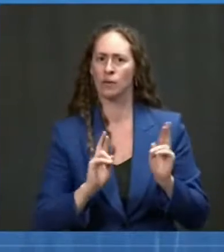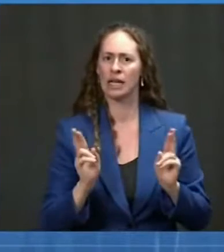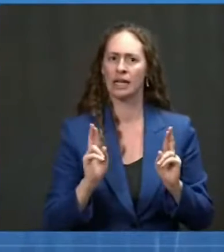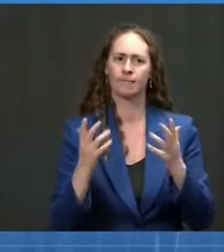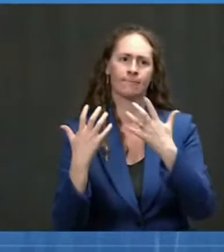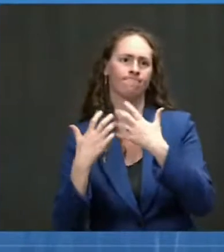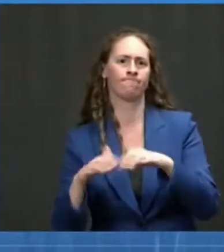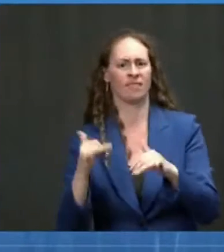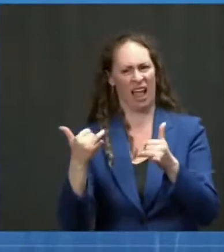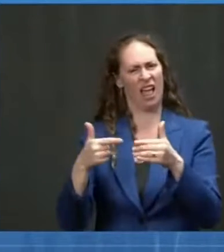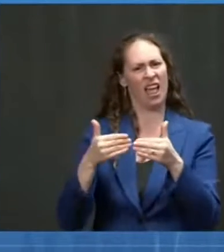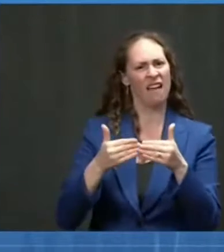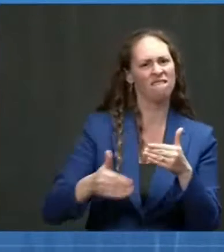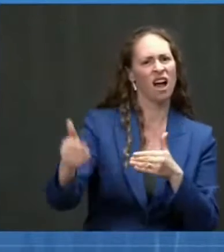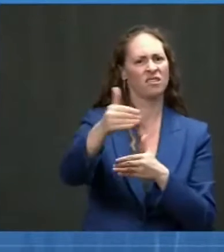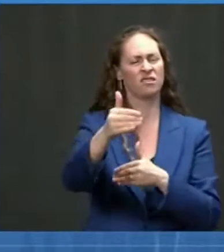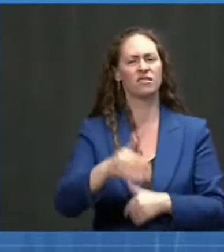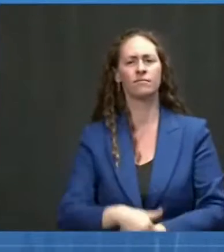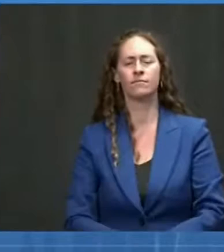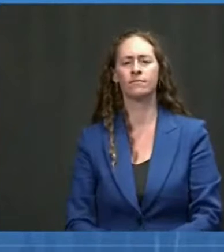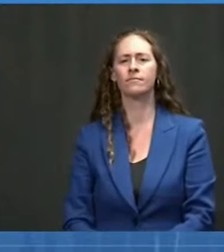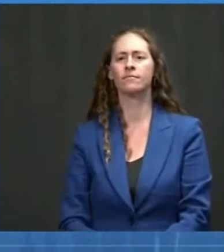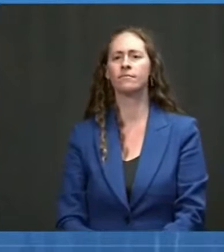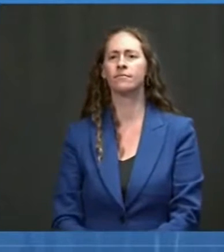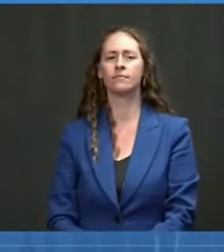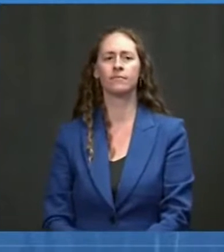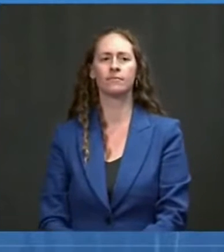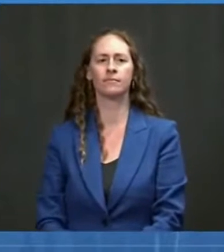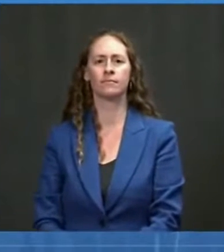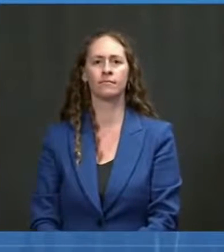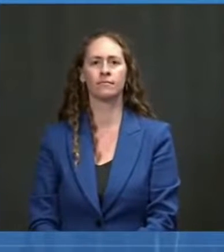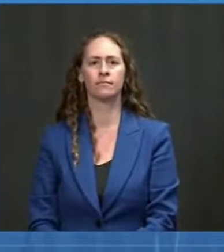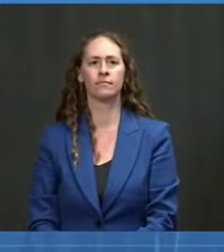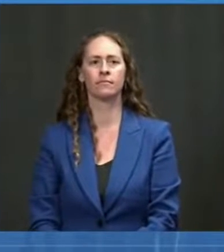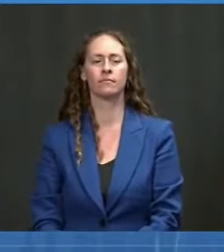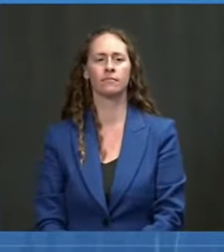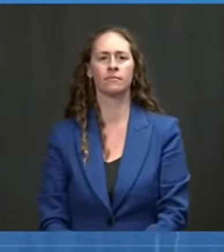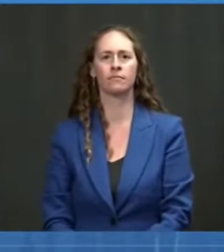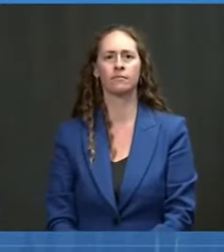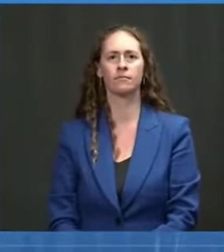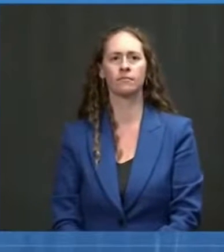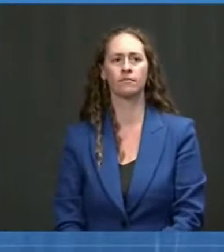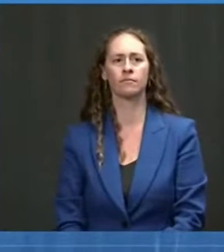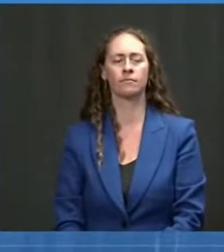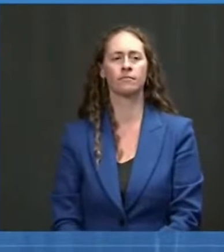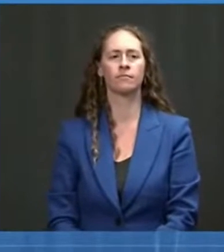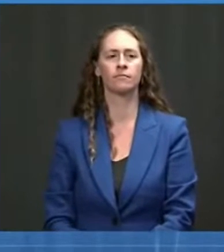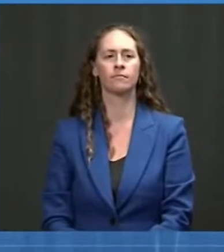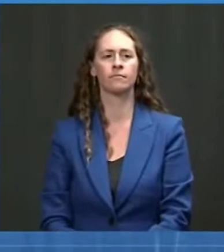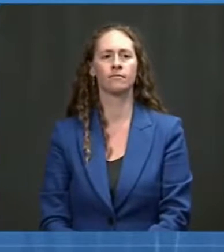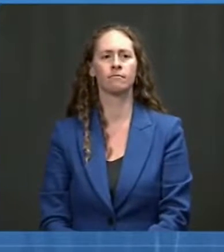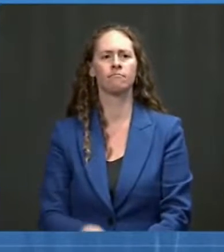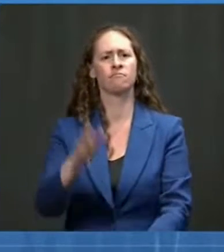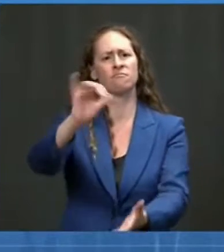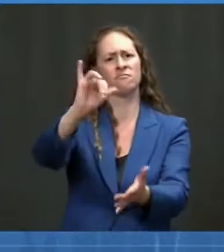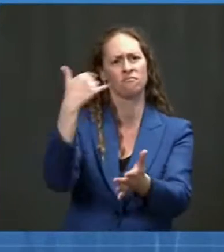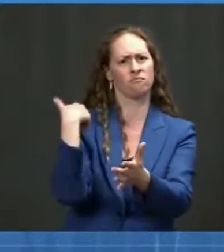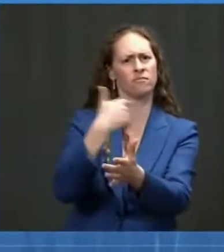today. So maybe I'll just add that we are very much following what ACIP provided, because